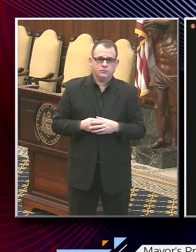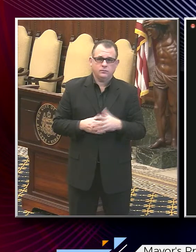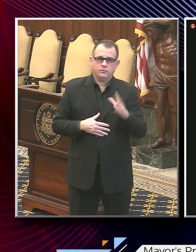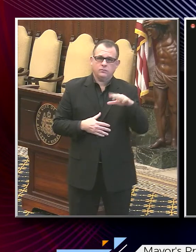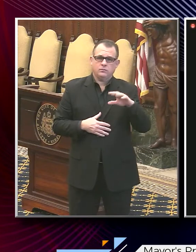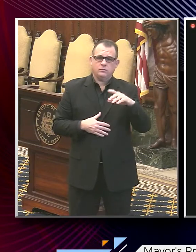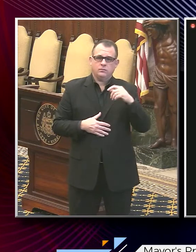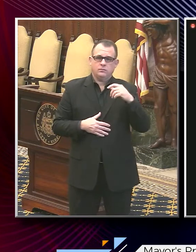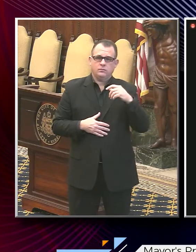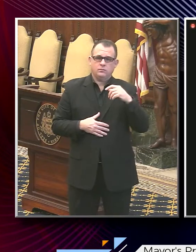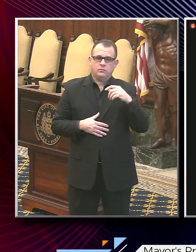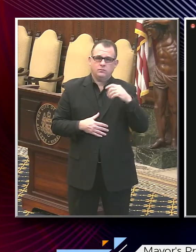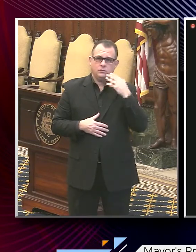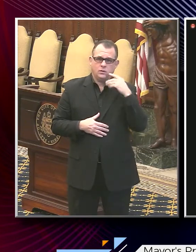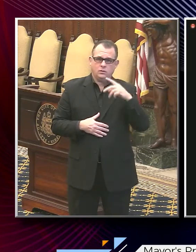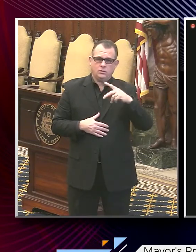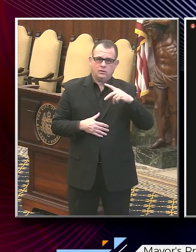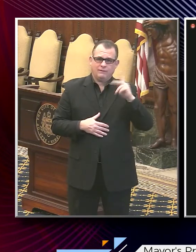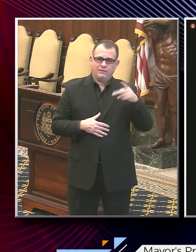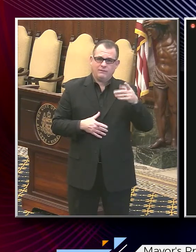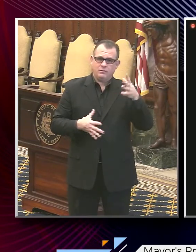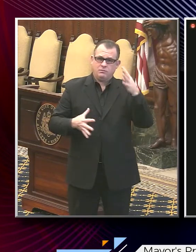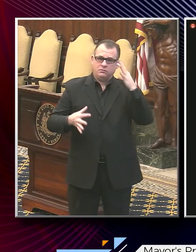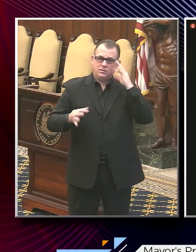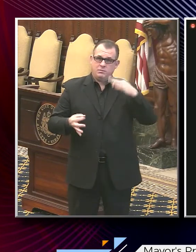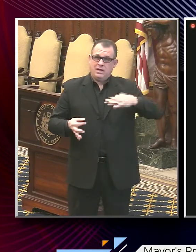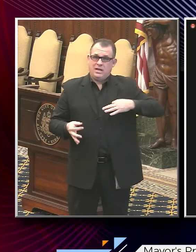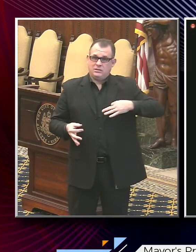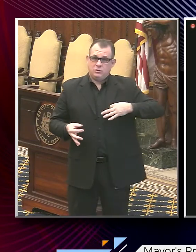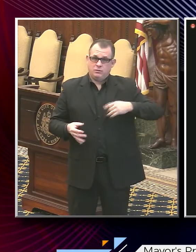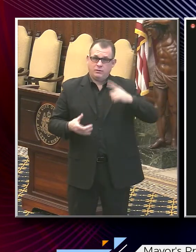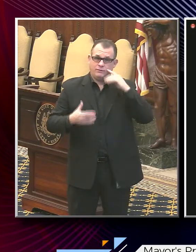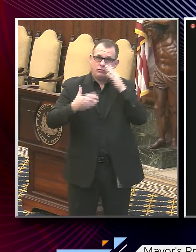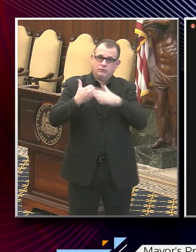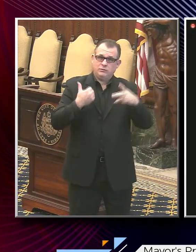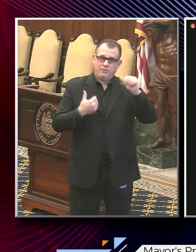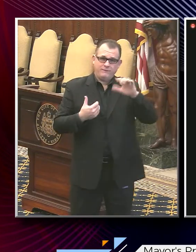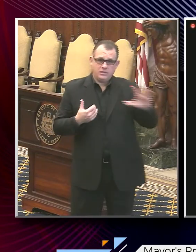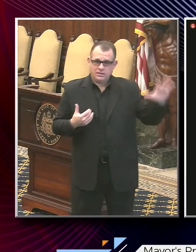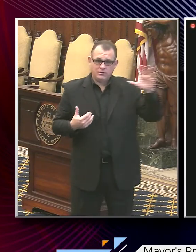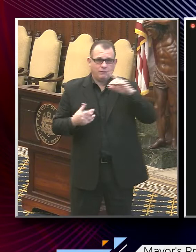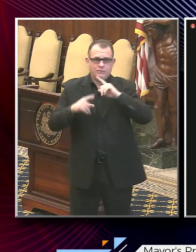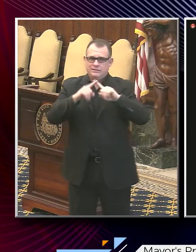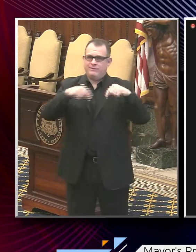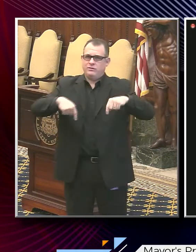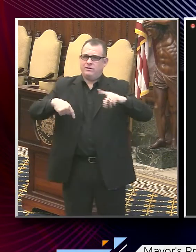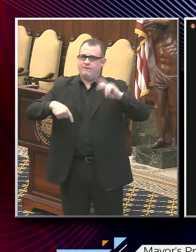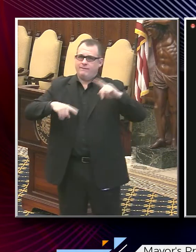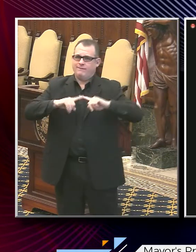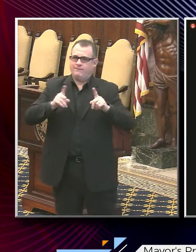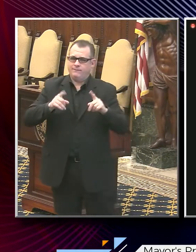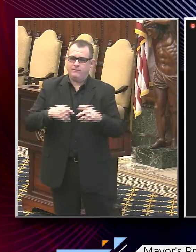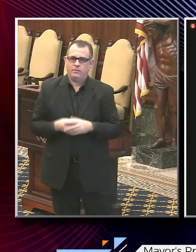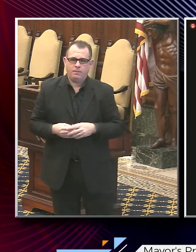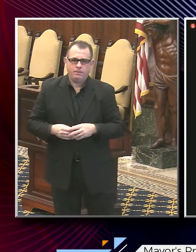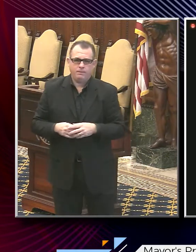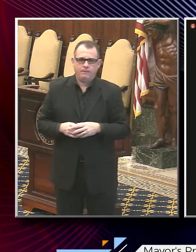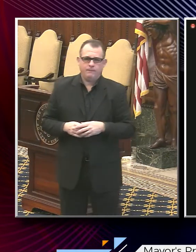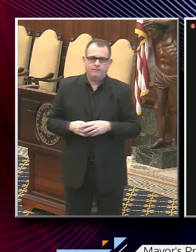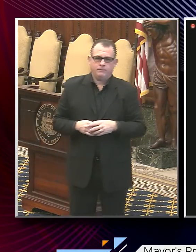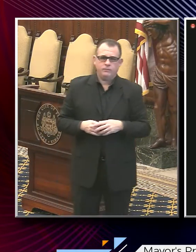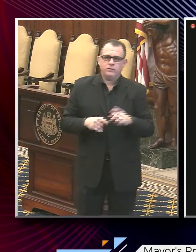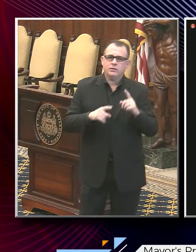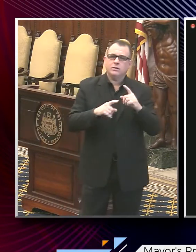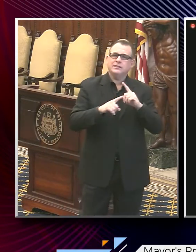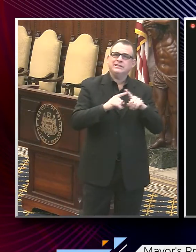because Philadelphia is determining eligibility a little bit differently than the rest of Pennsylvania, wondering how you'll determine individual eligibility.